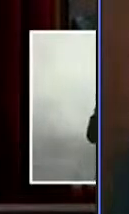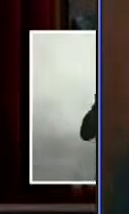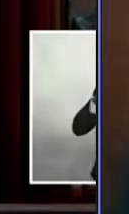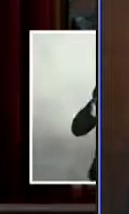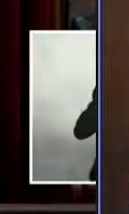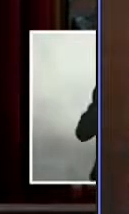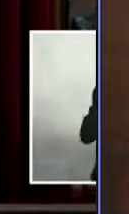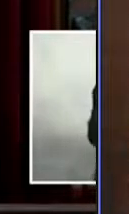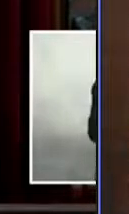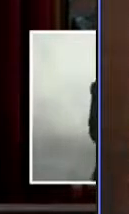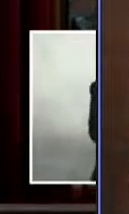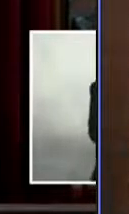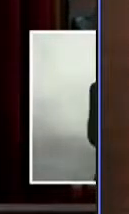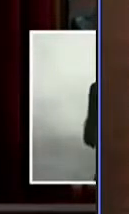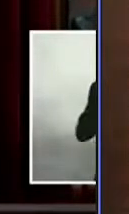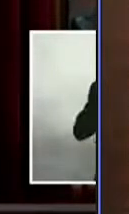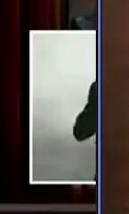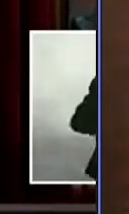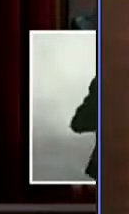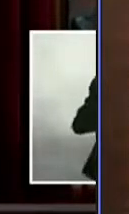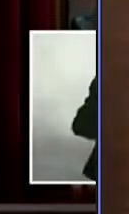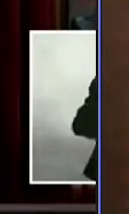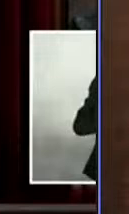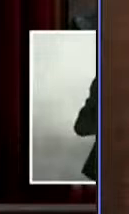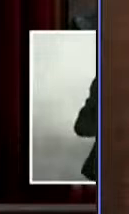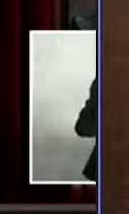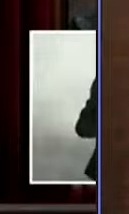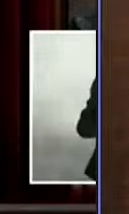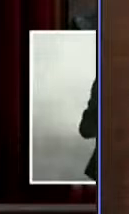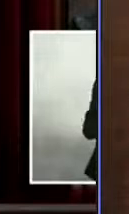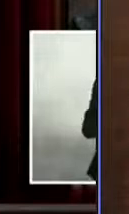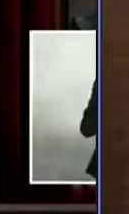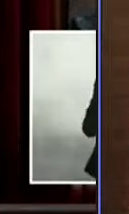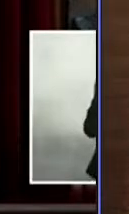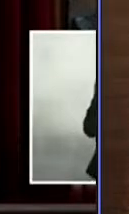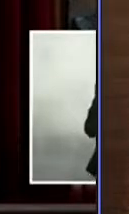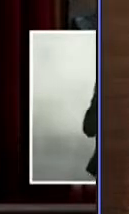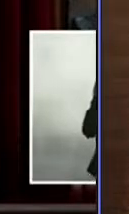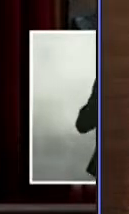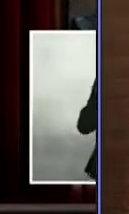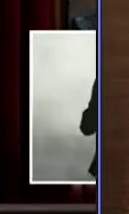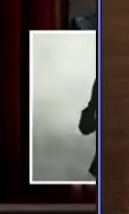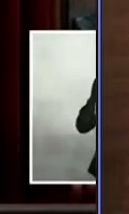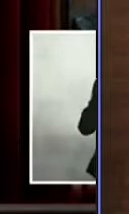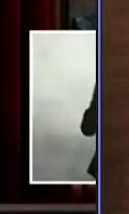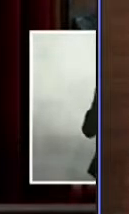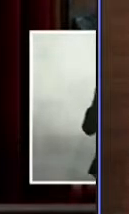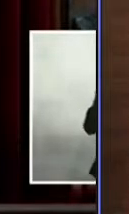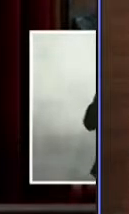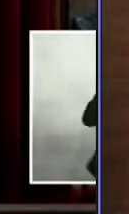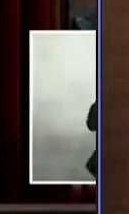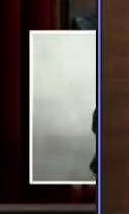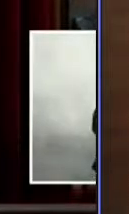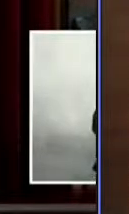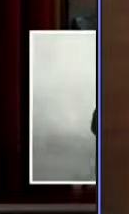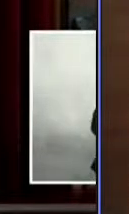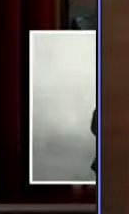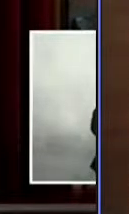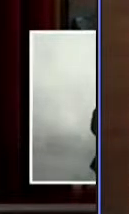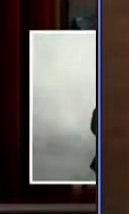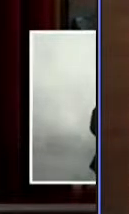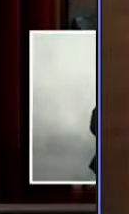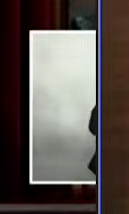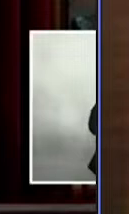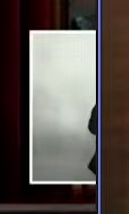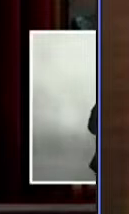we operate has changed, and as such, we need to adopt new approaches to ensure that in the medium to long term, we are able to respond